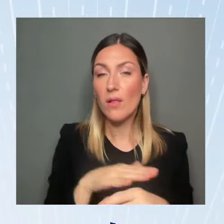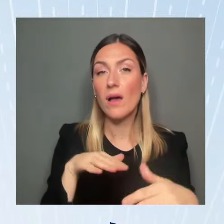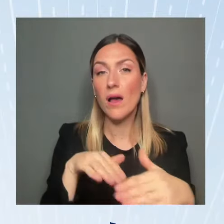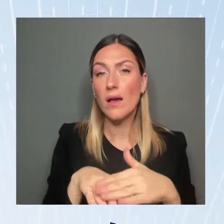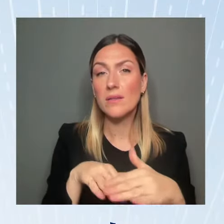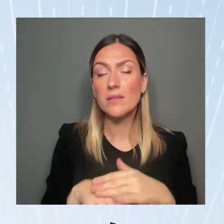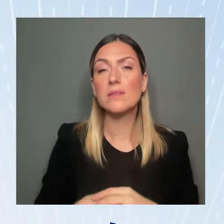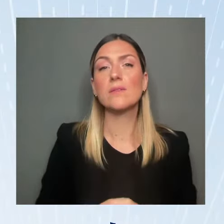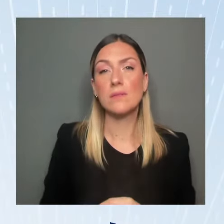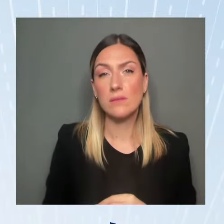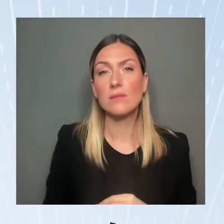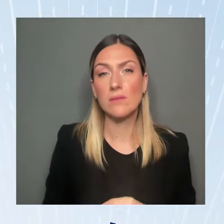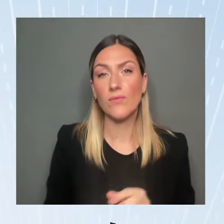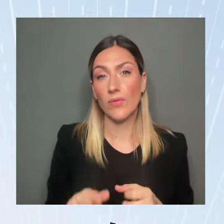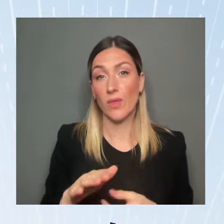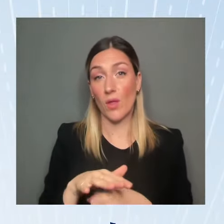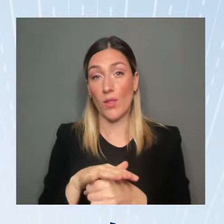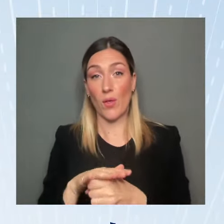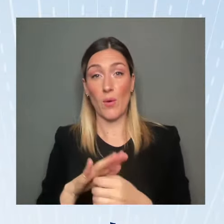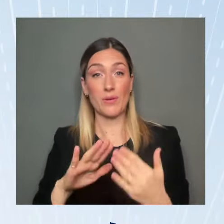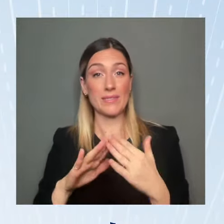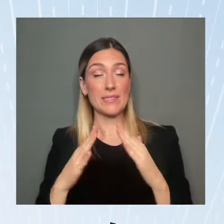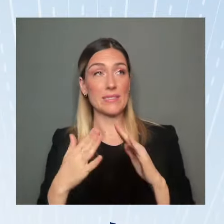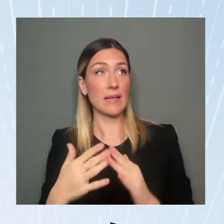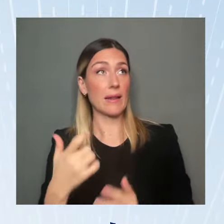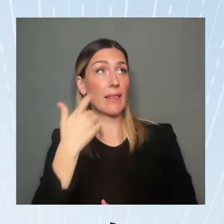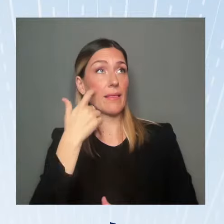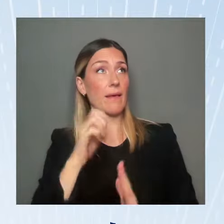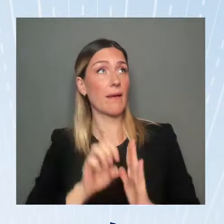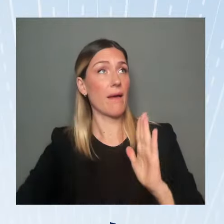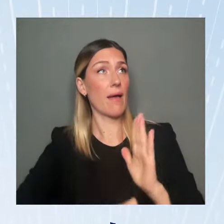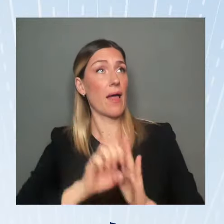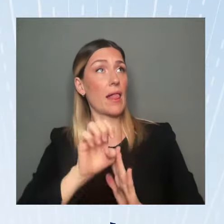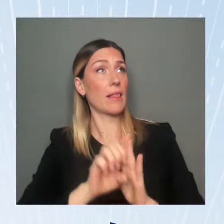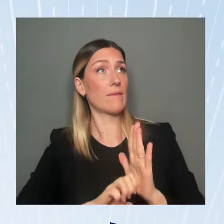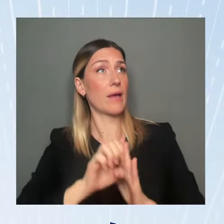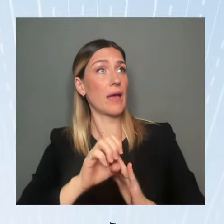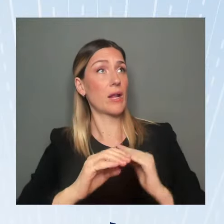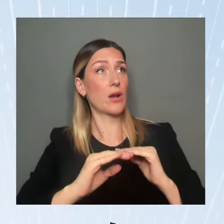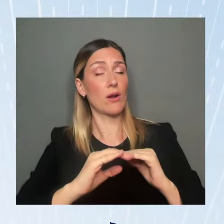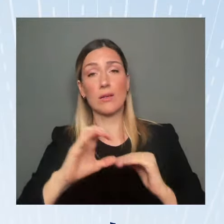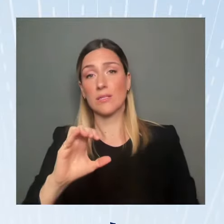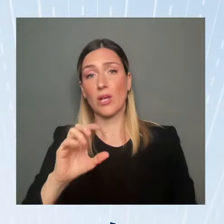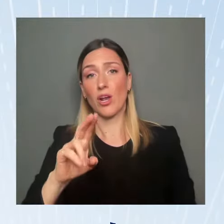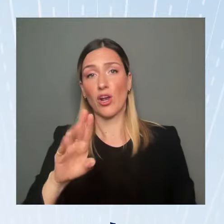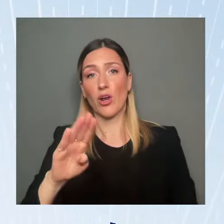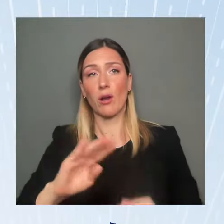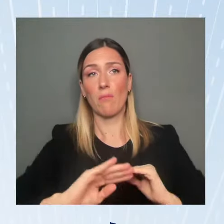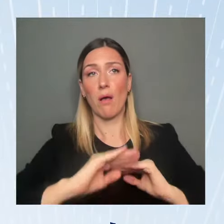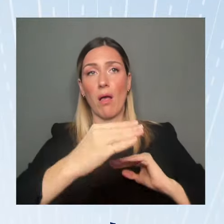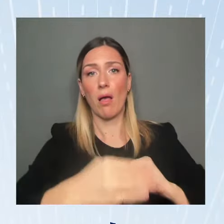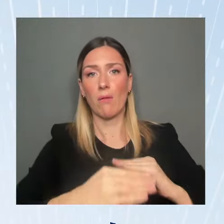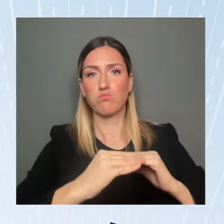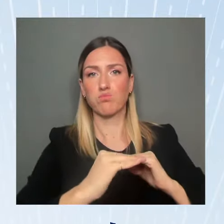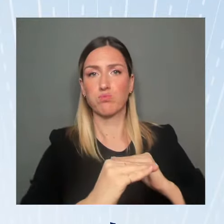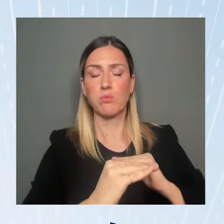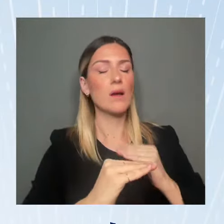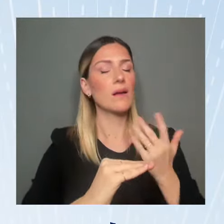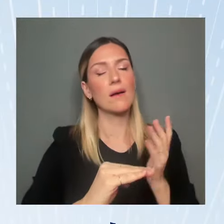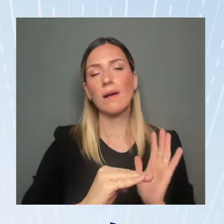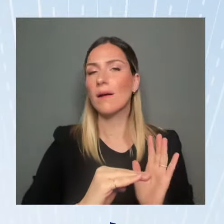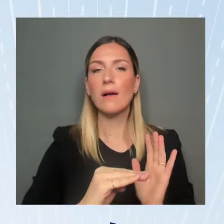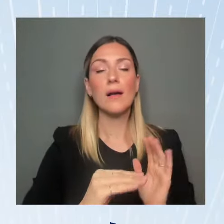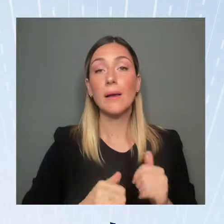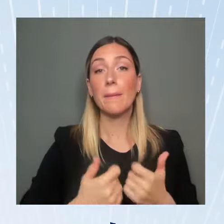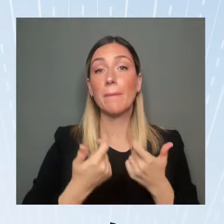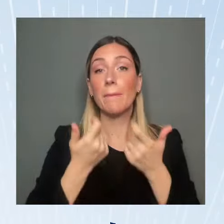so your local city council may just be thinking elevators and curb cuts, when really a quick fix for a major